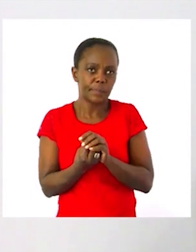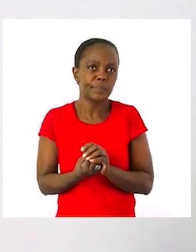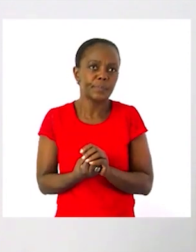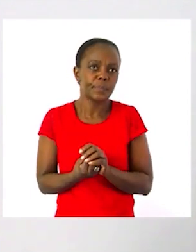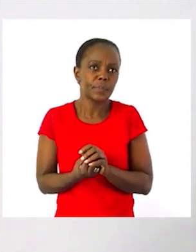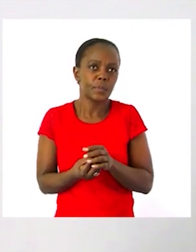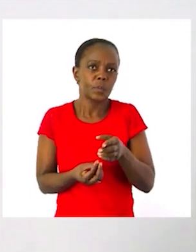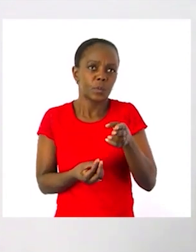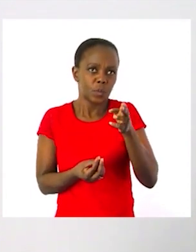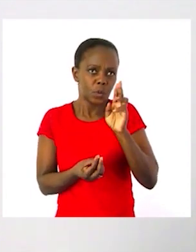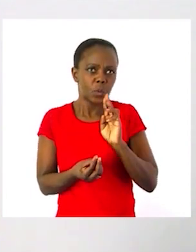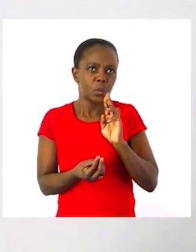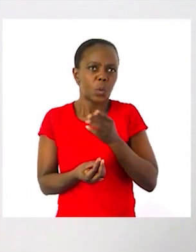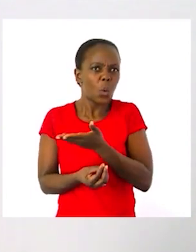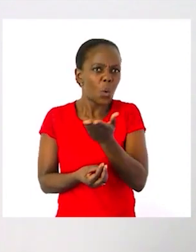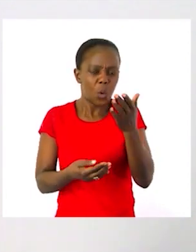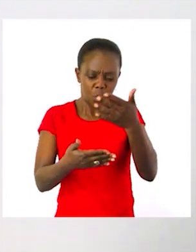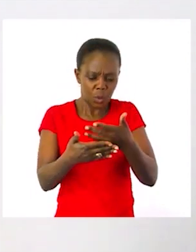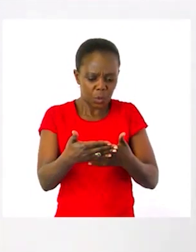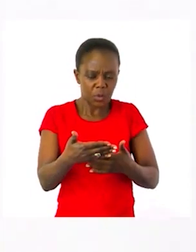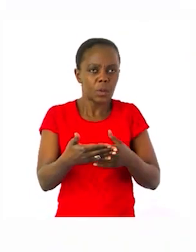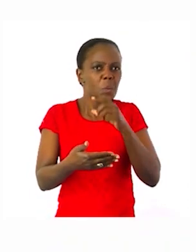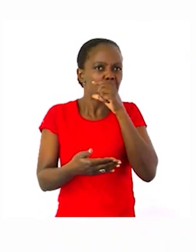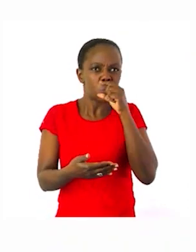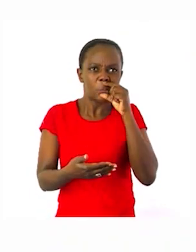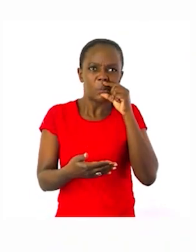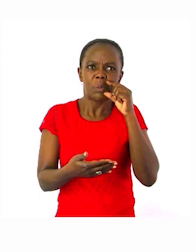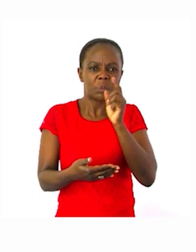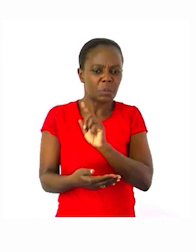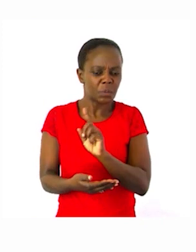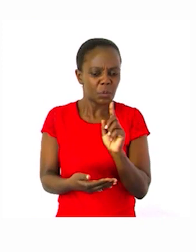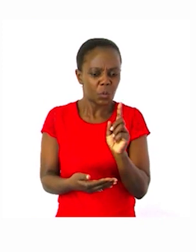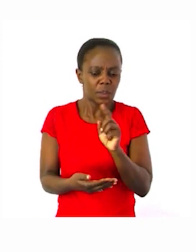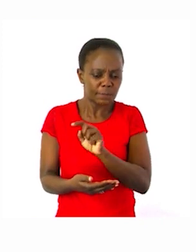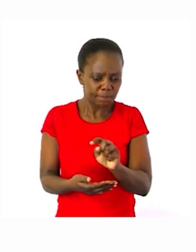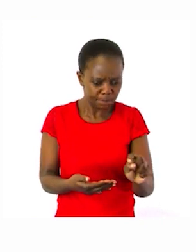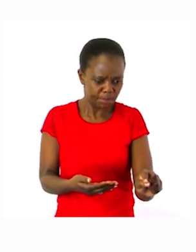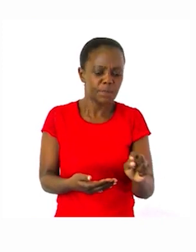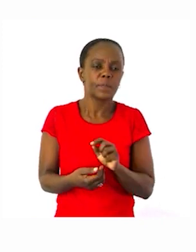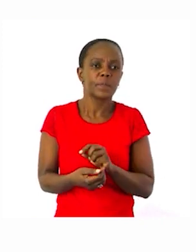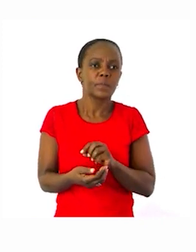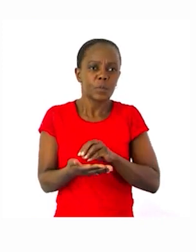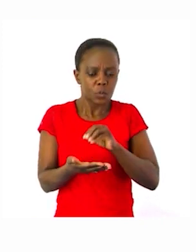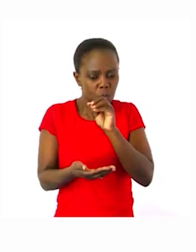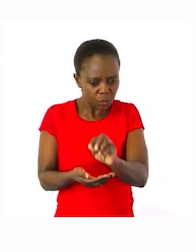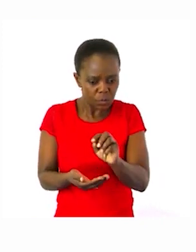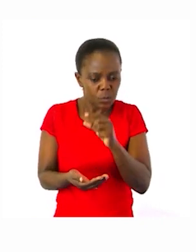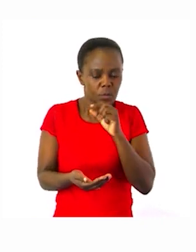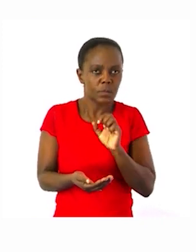answer all the questions. My name is, if it's me, I'm going to write, my name